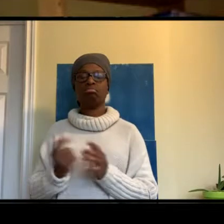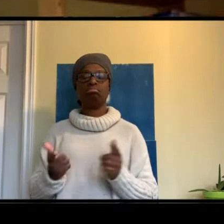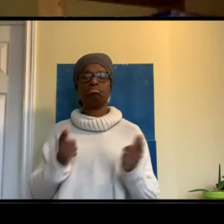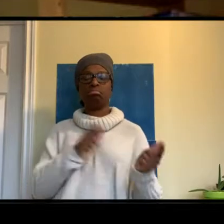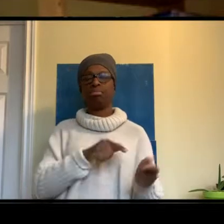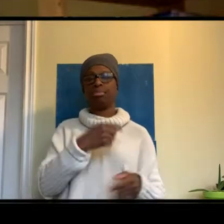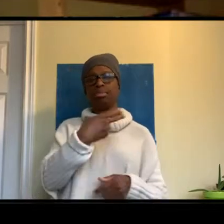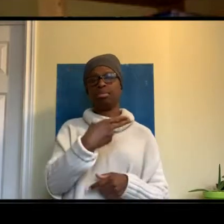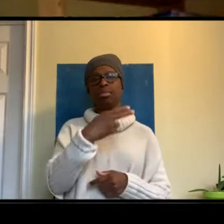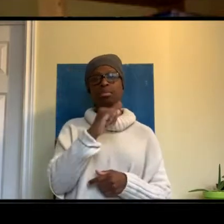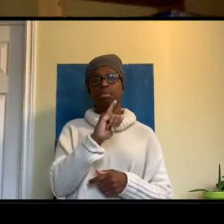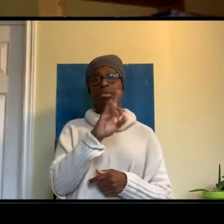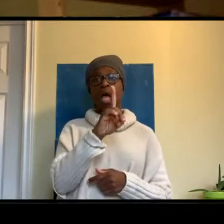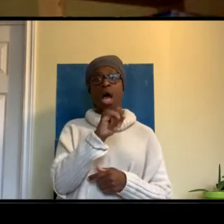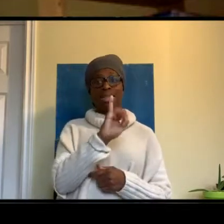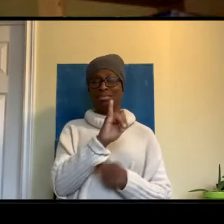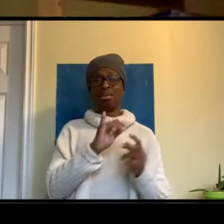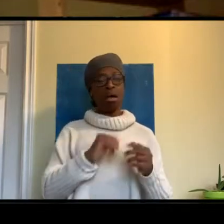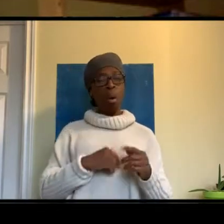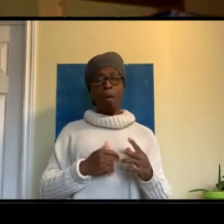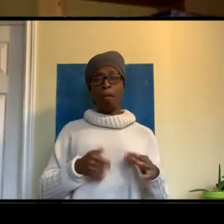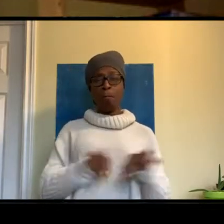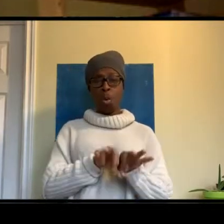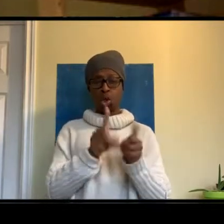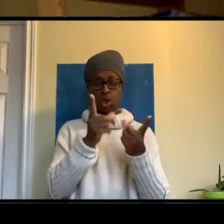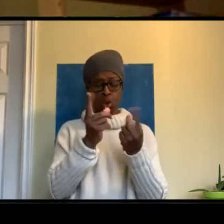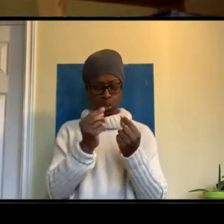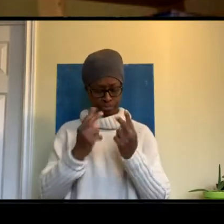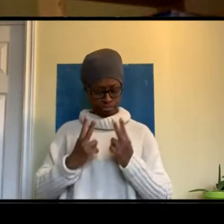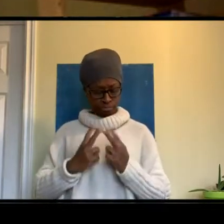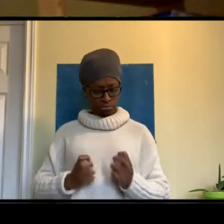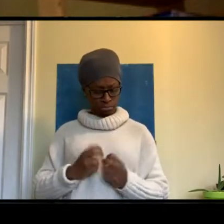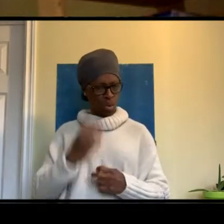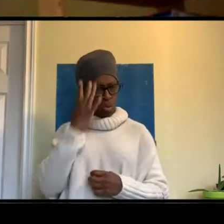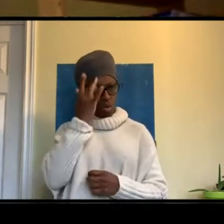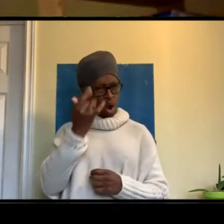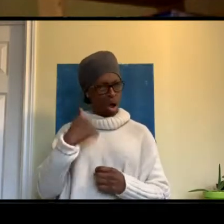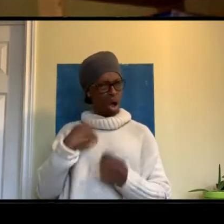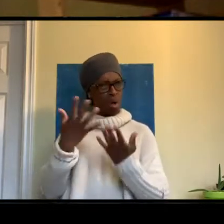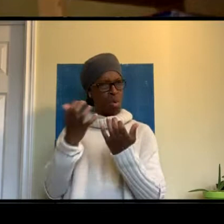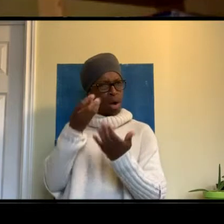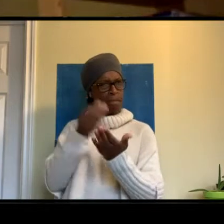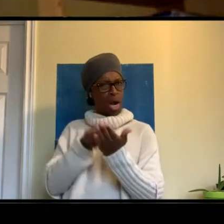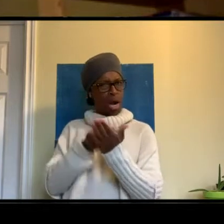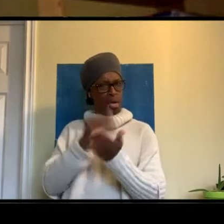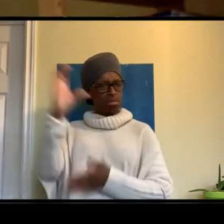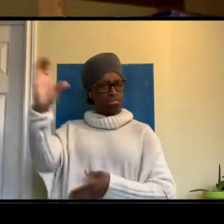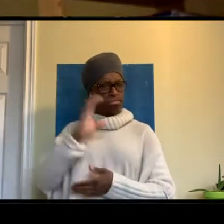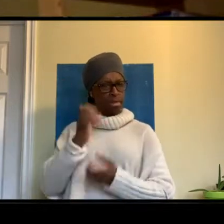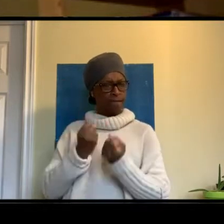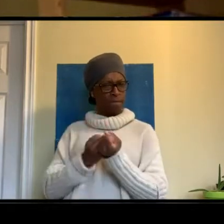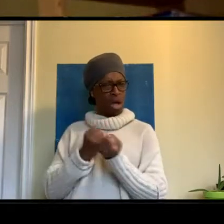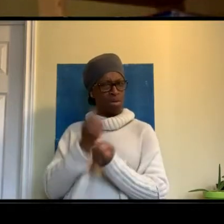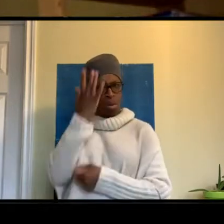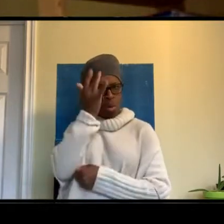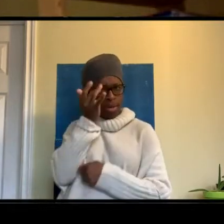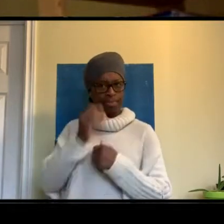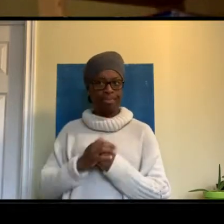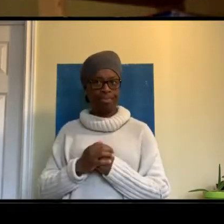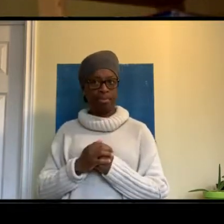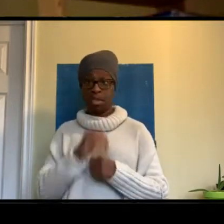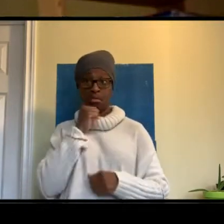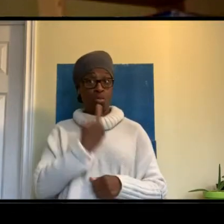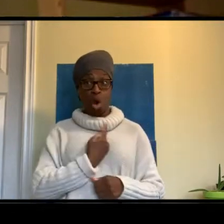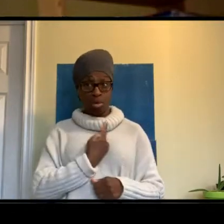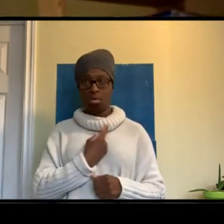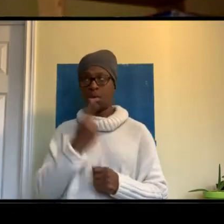one of the things that I used to struggle with, and that almost every artist I've ever met or spoken to has struggled with, is making that